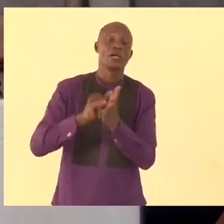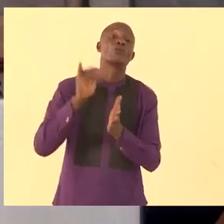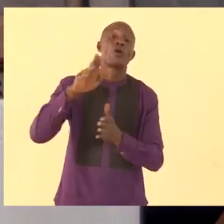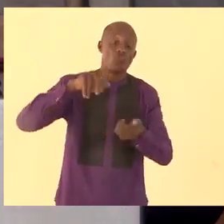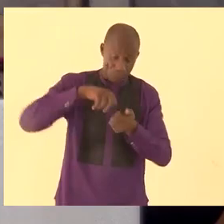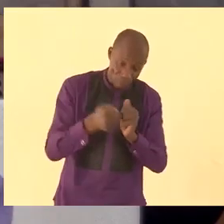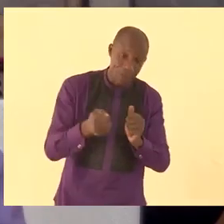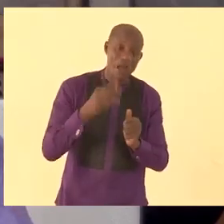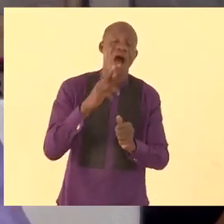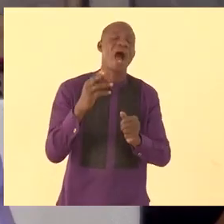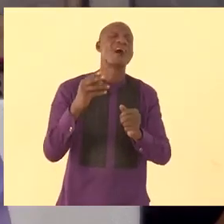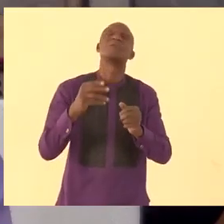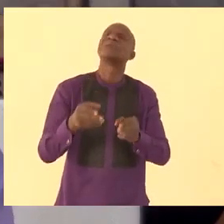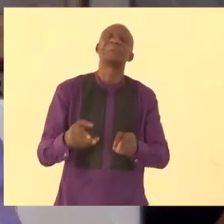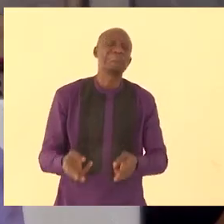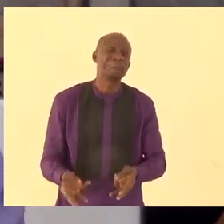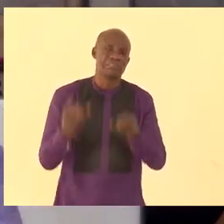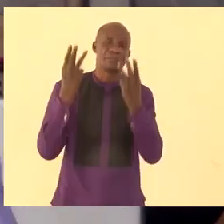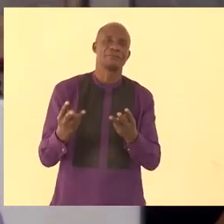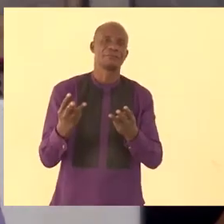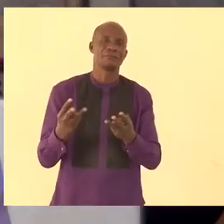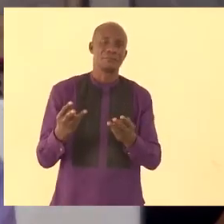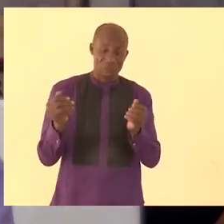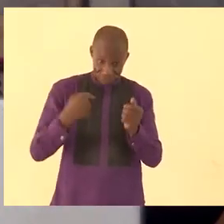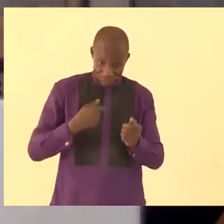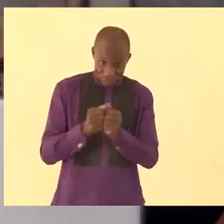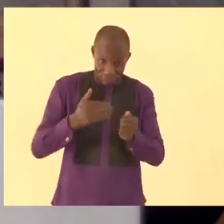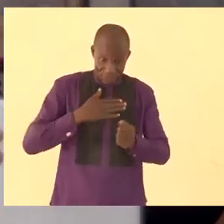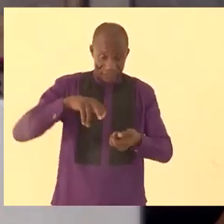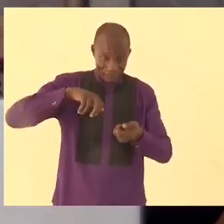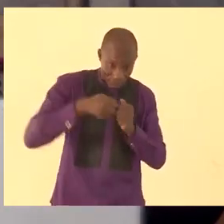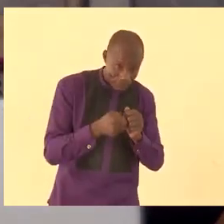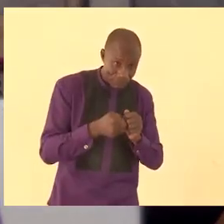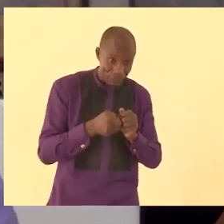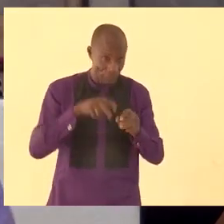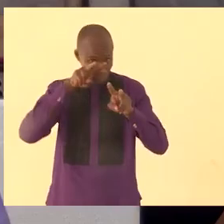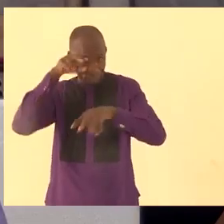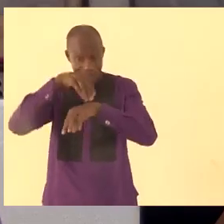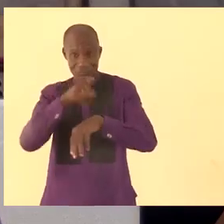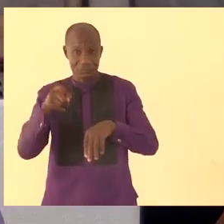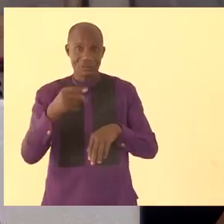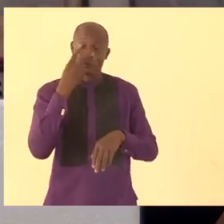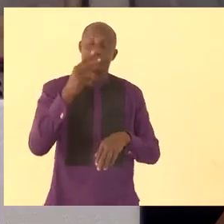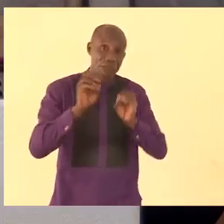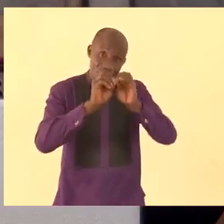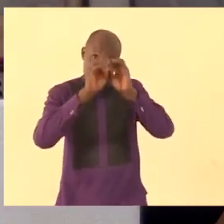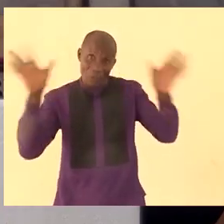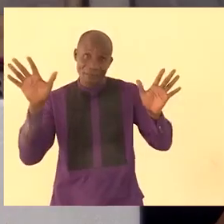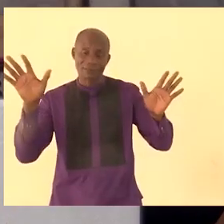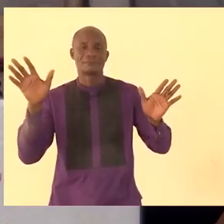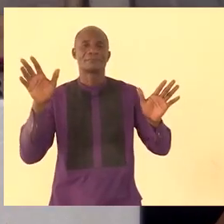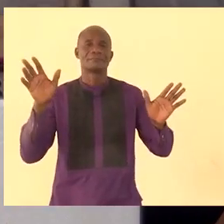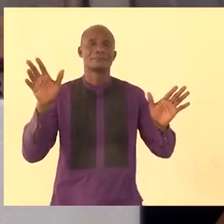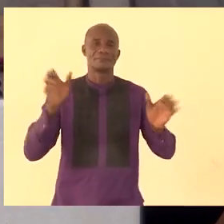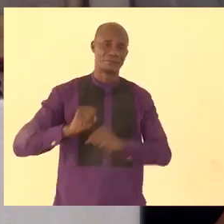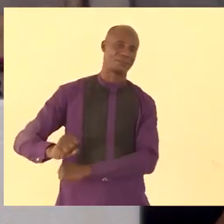heavy. So, me with my own problems, when I look at you, I will look at where the brighter side is.